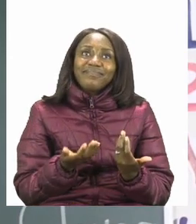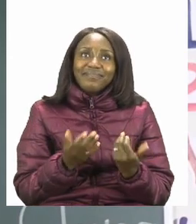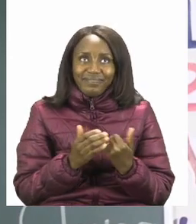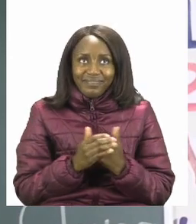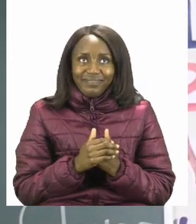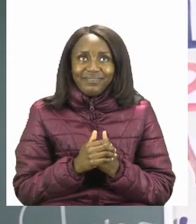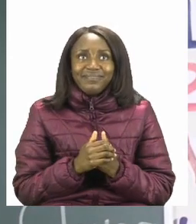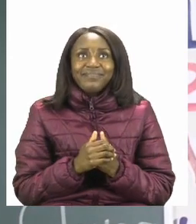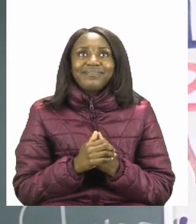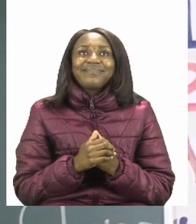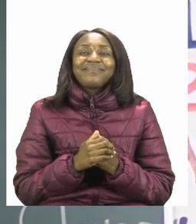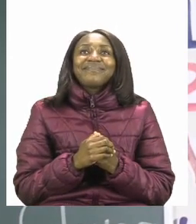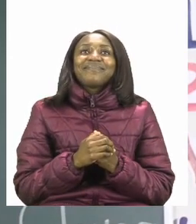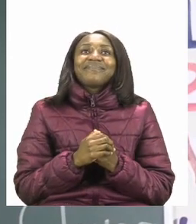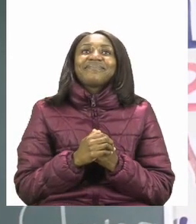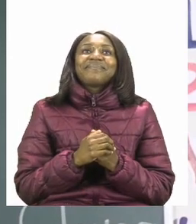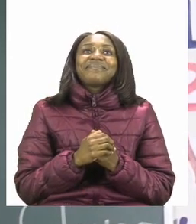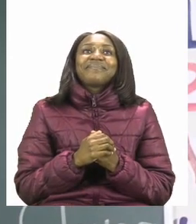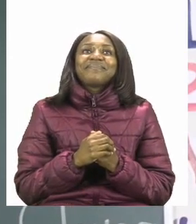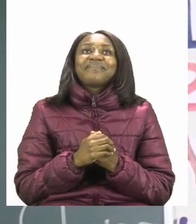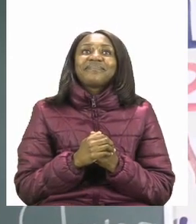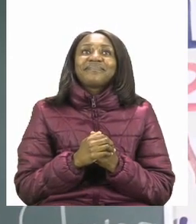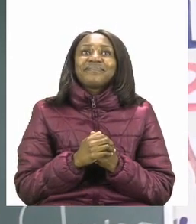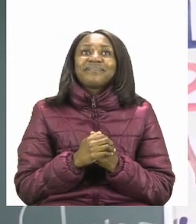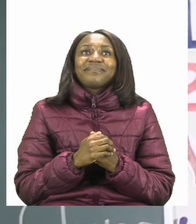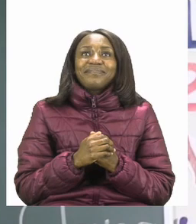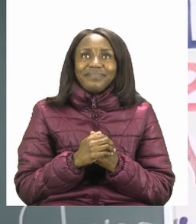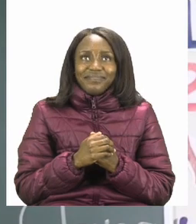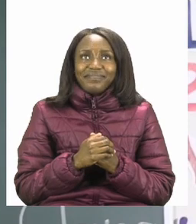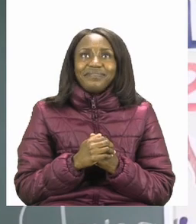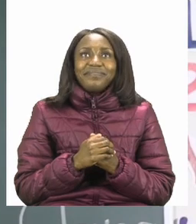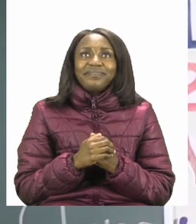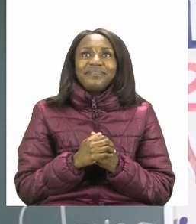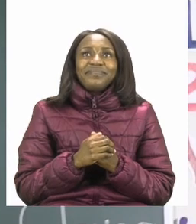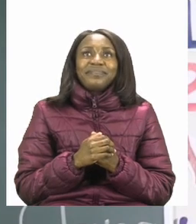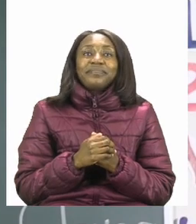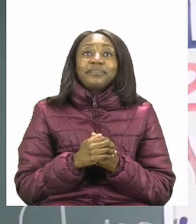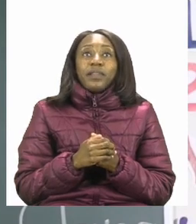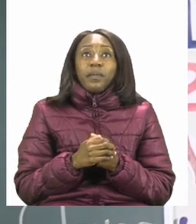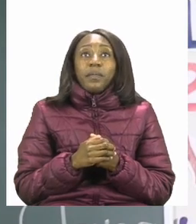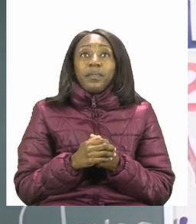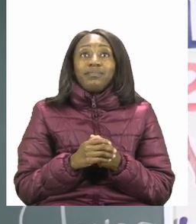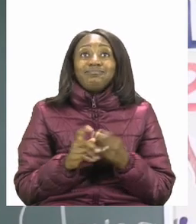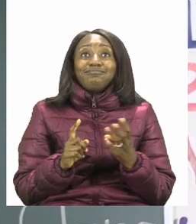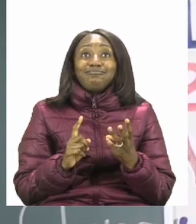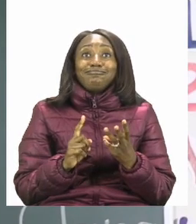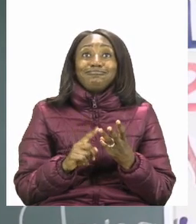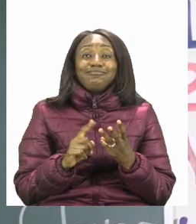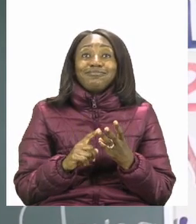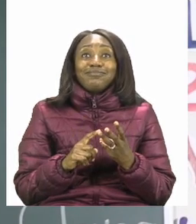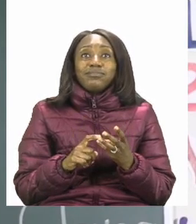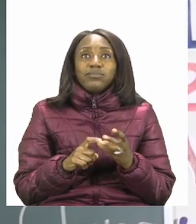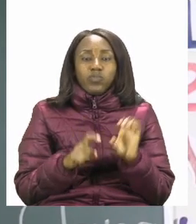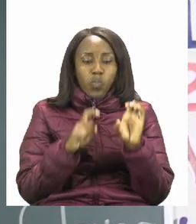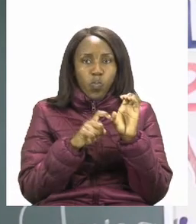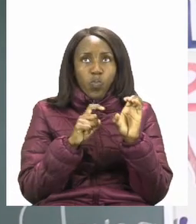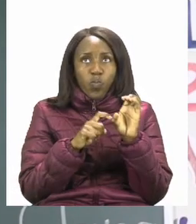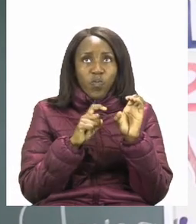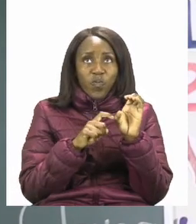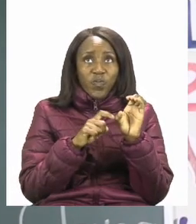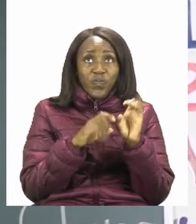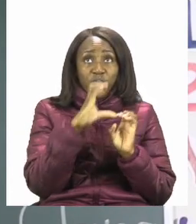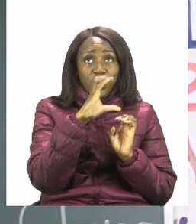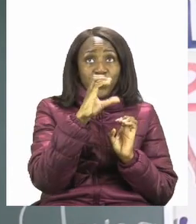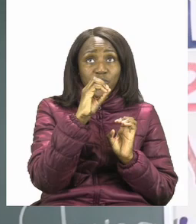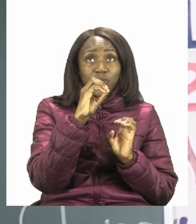eat ice cream from. This is a cone. The next thing that we can see is a